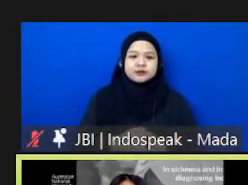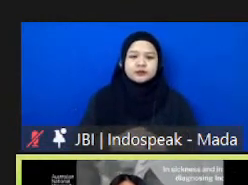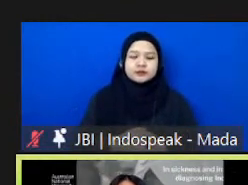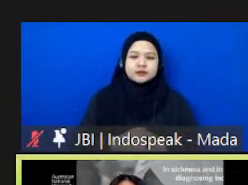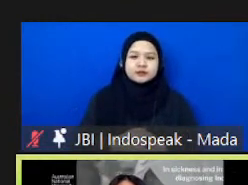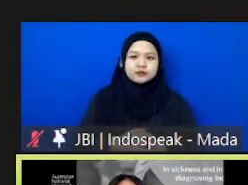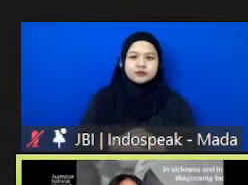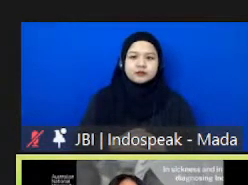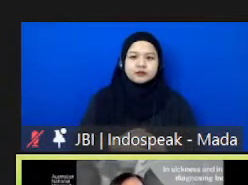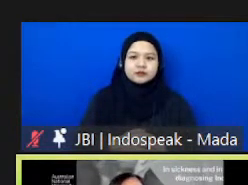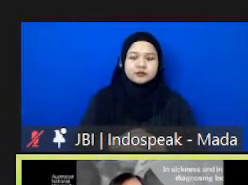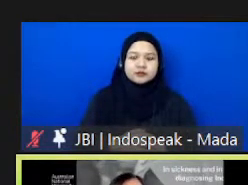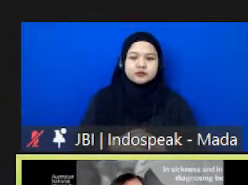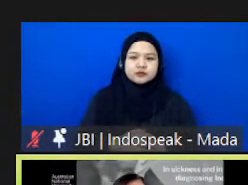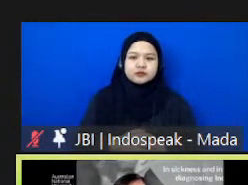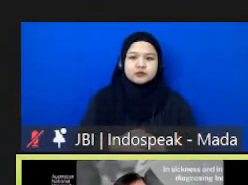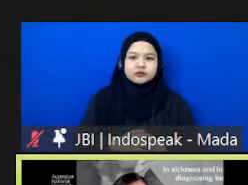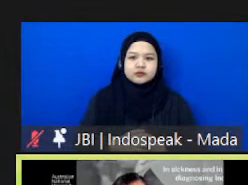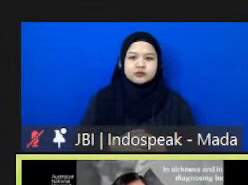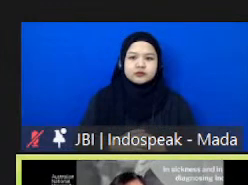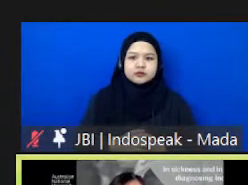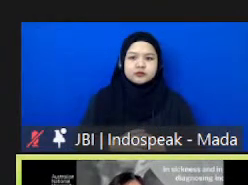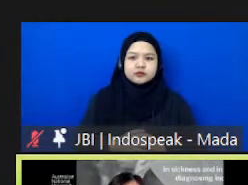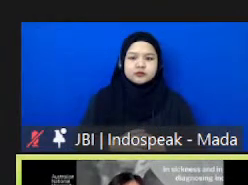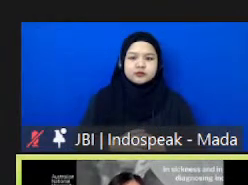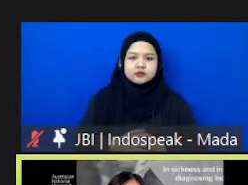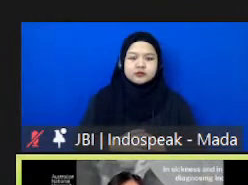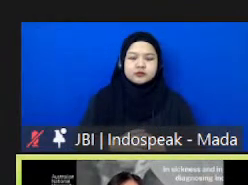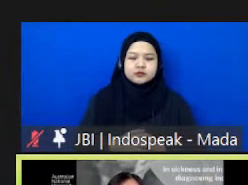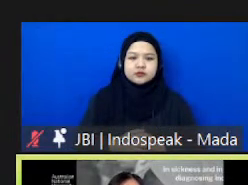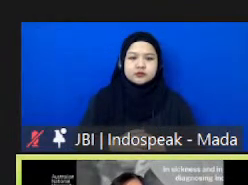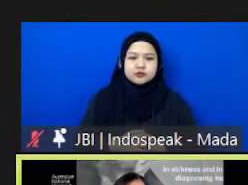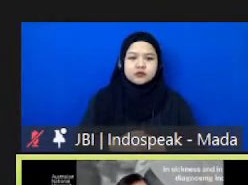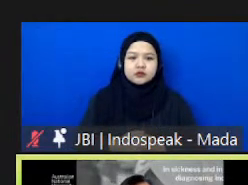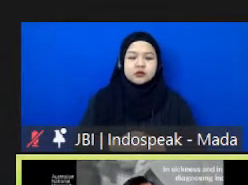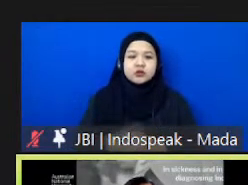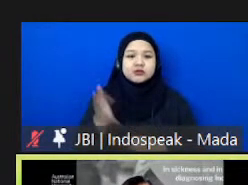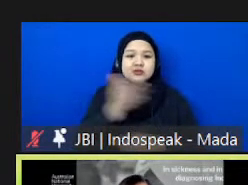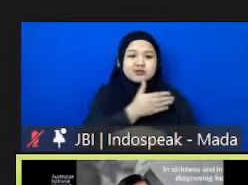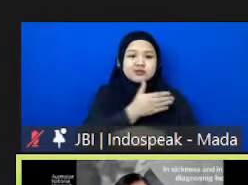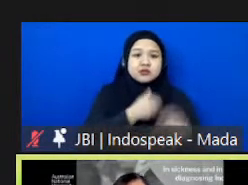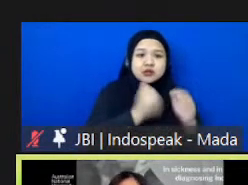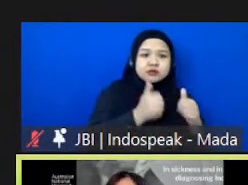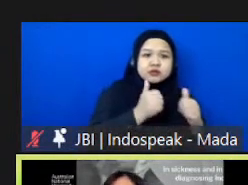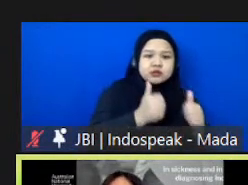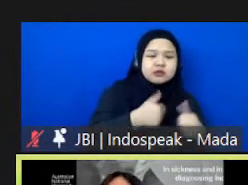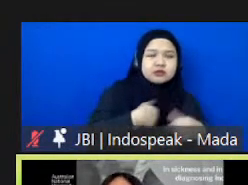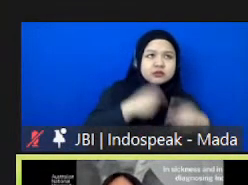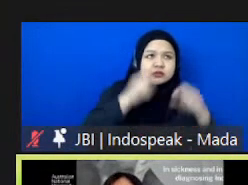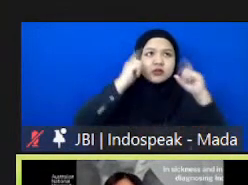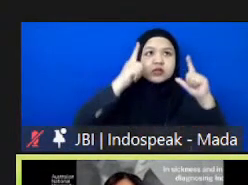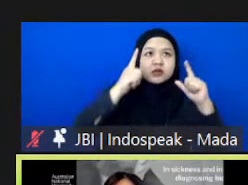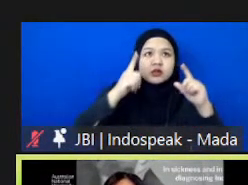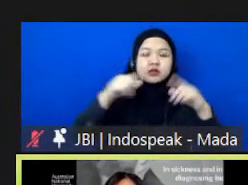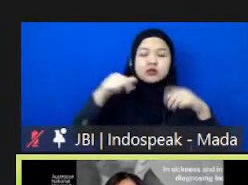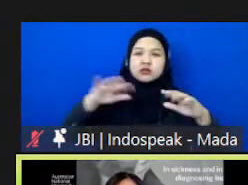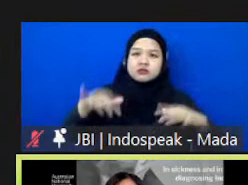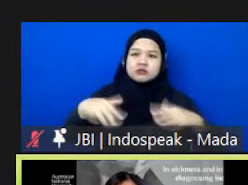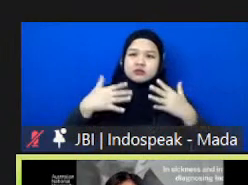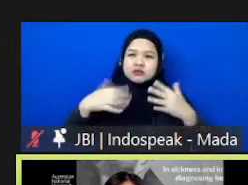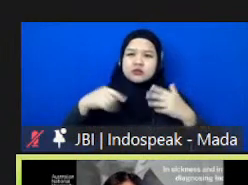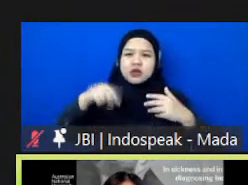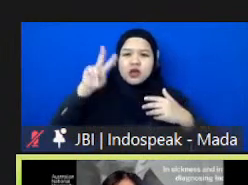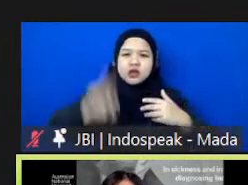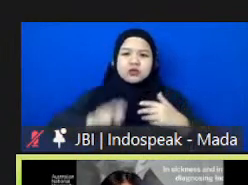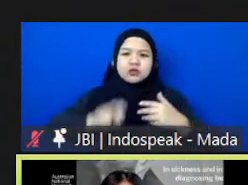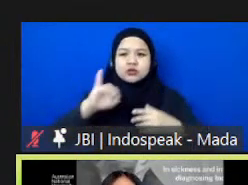slide. So while preparing, I realized that had this meeting been conducted in July,